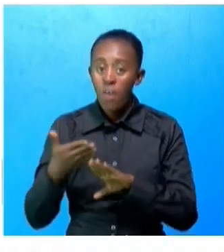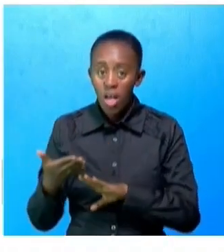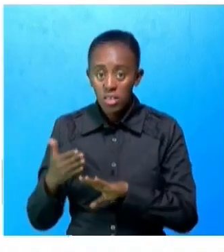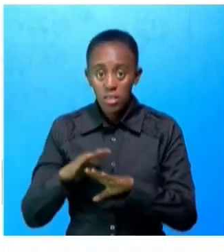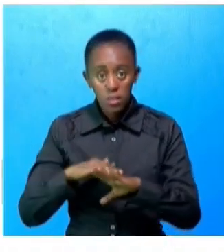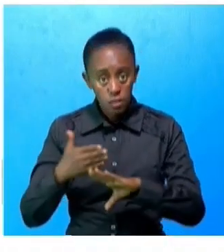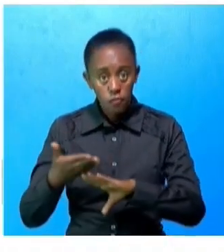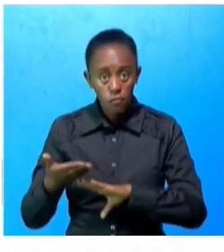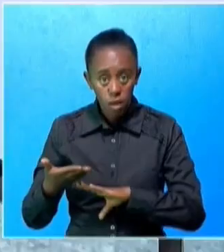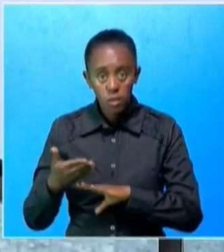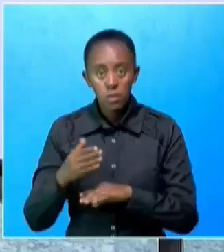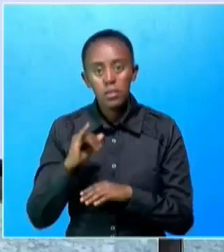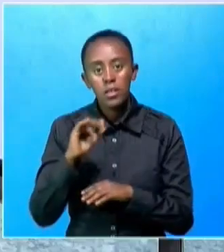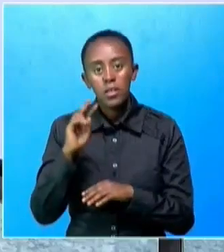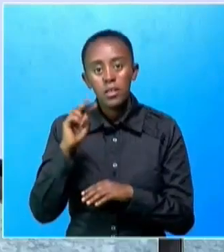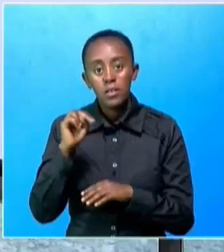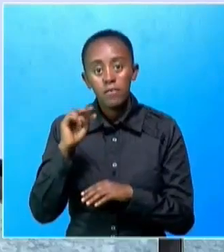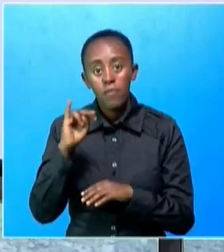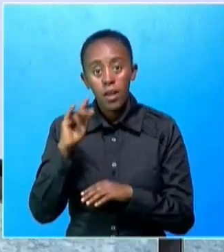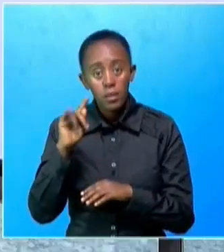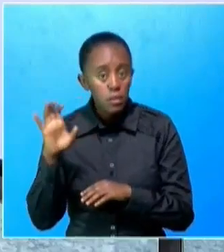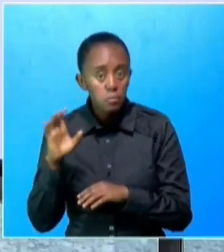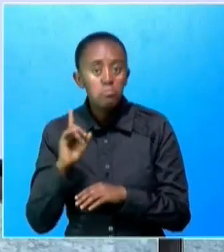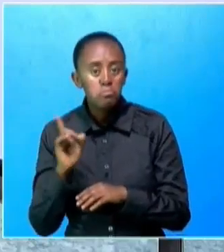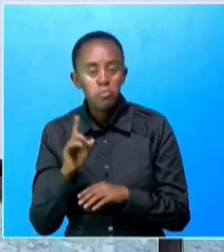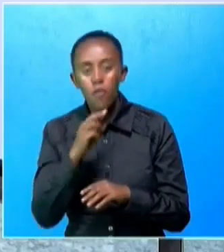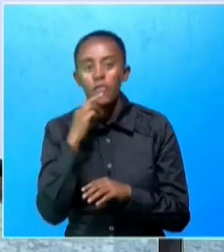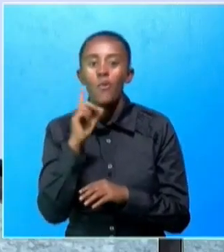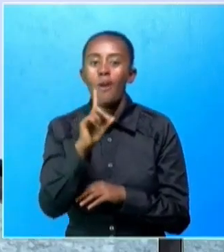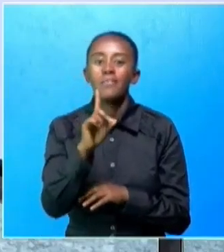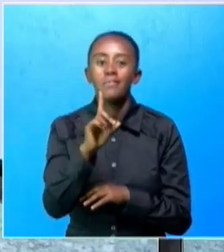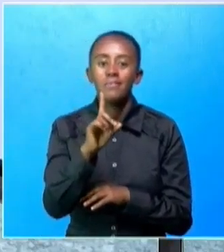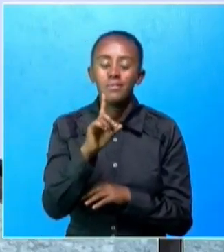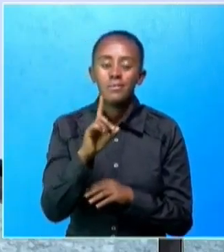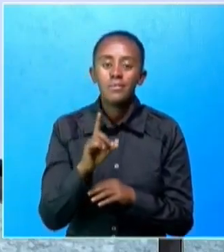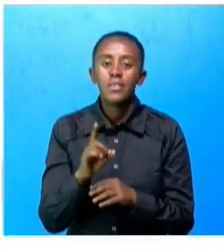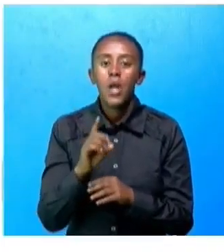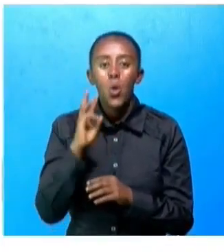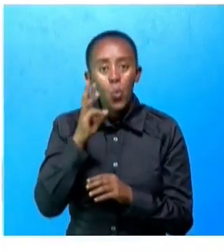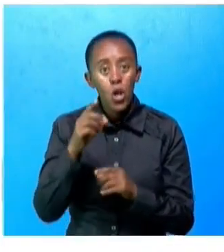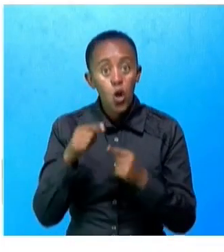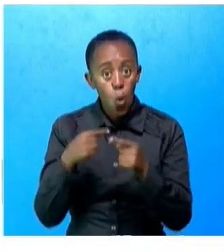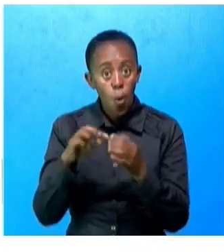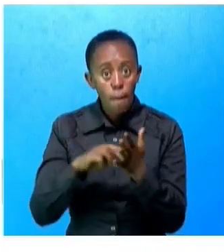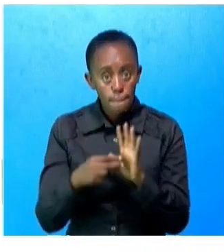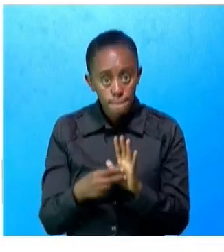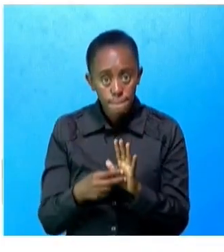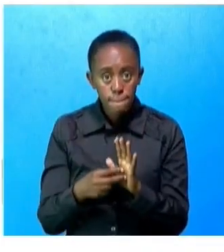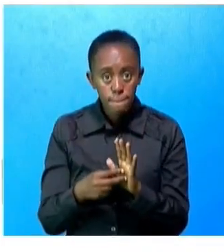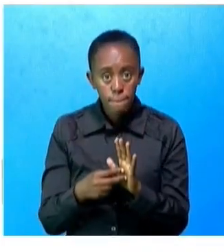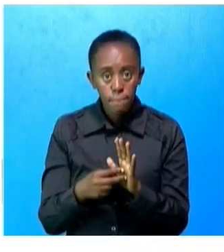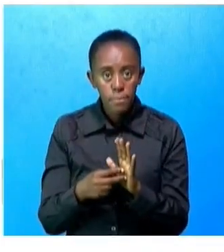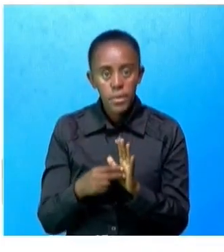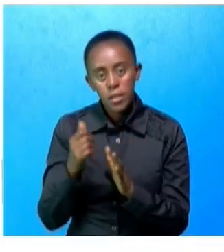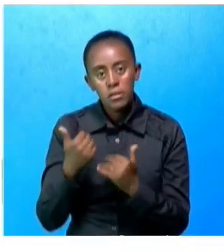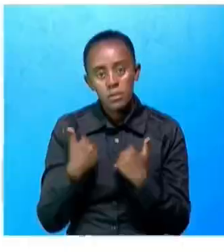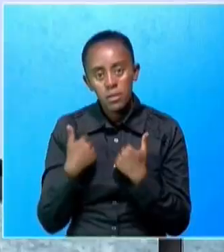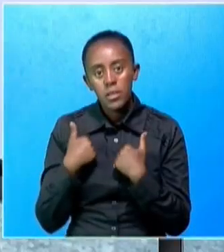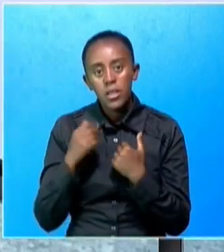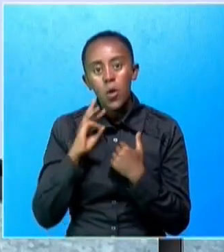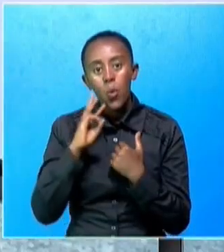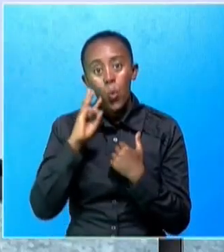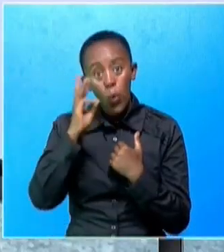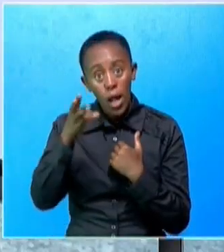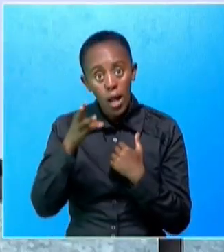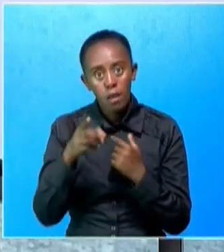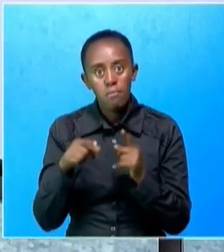is everyone, right? In the case of the if clause part. And will go, here now, still now, it's available here now. Will plus that is